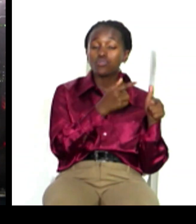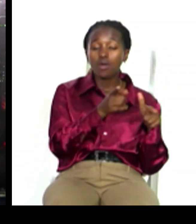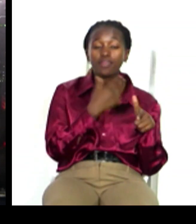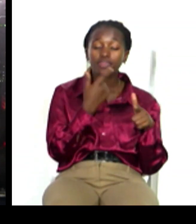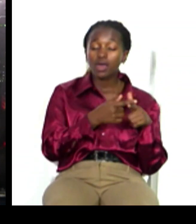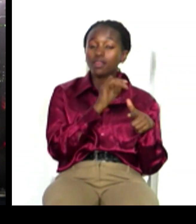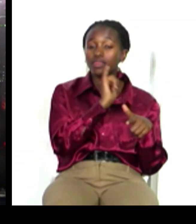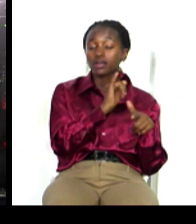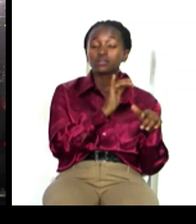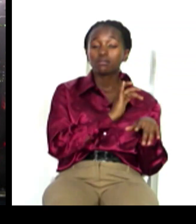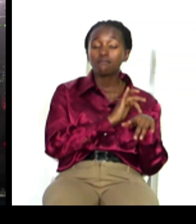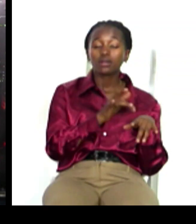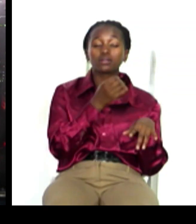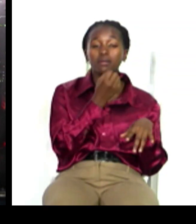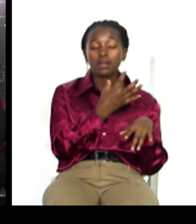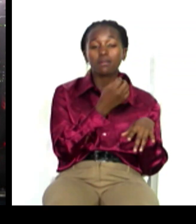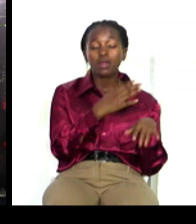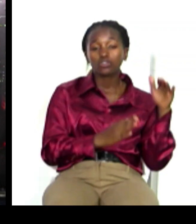major tribes?